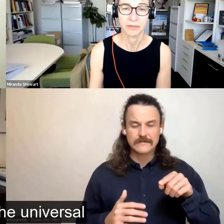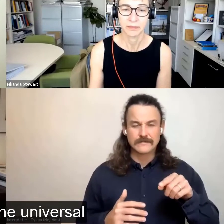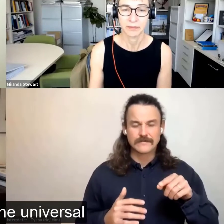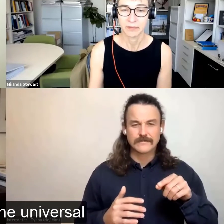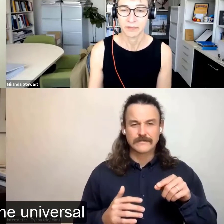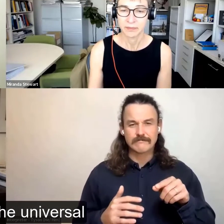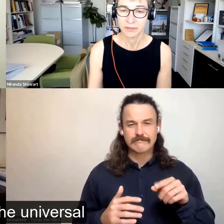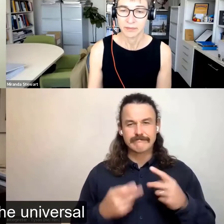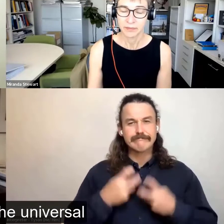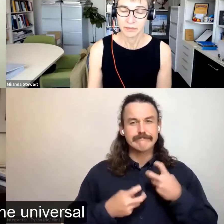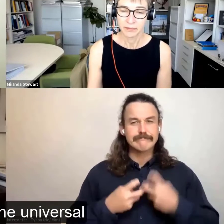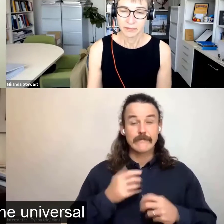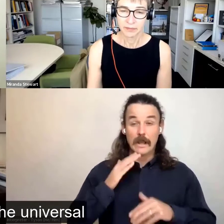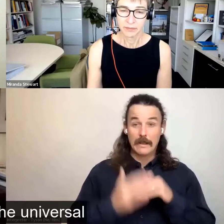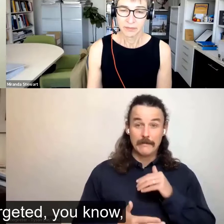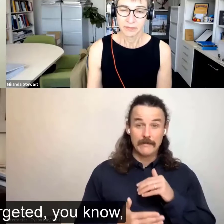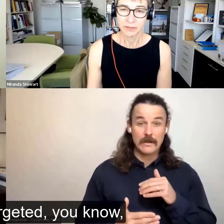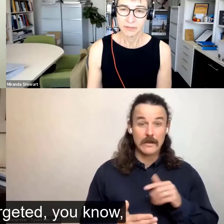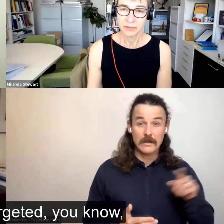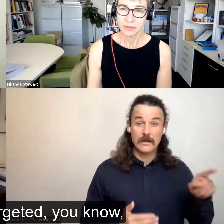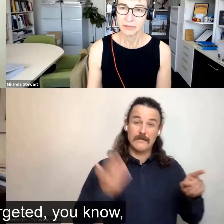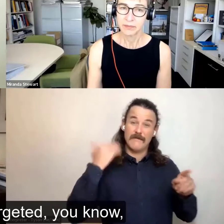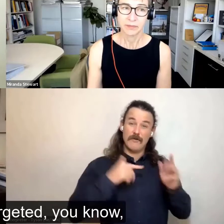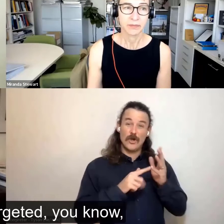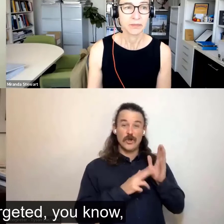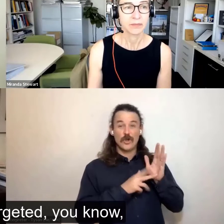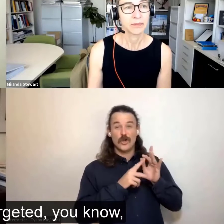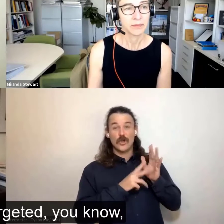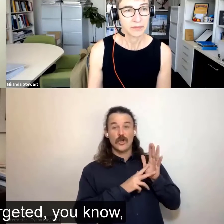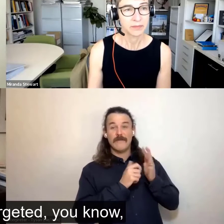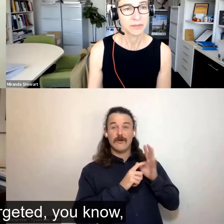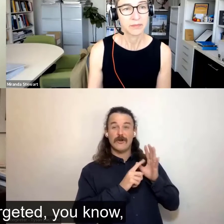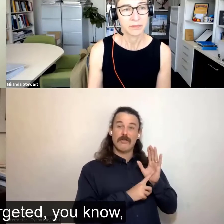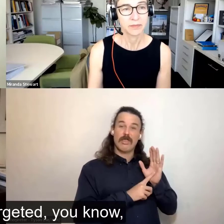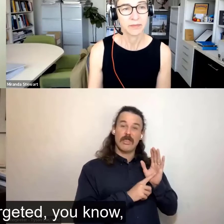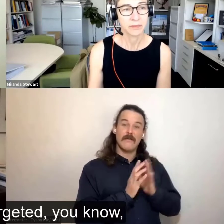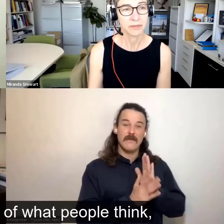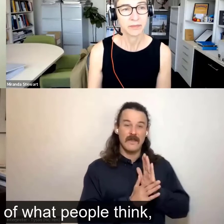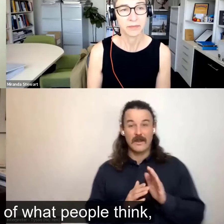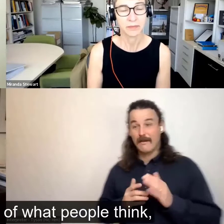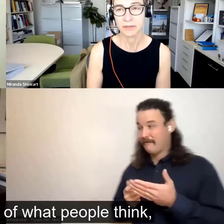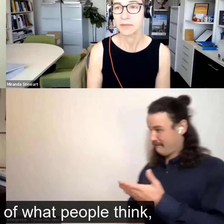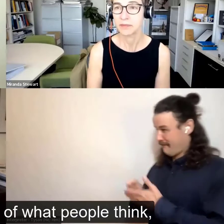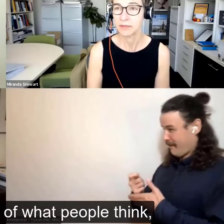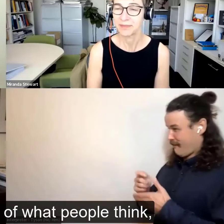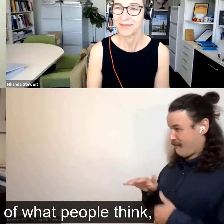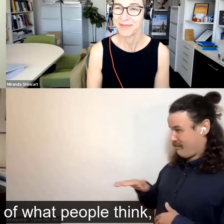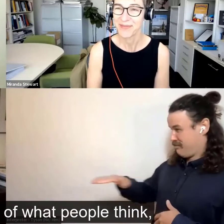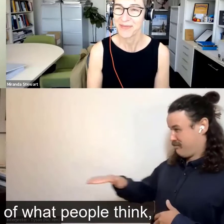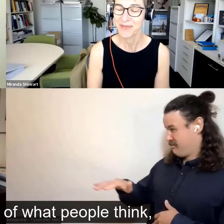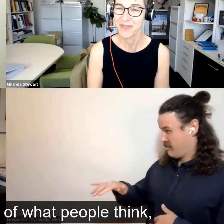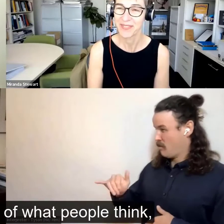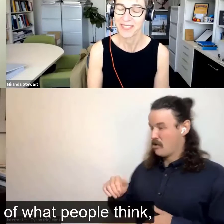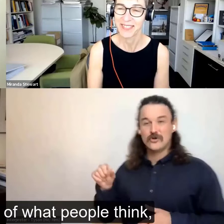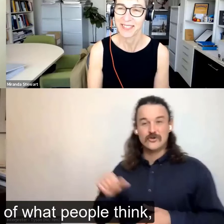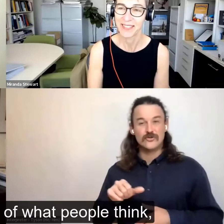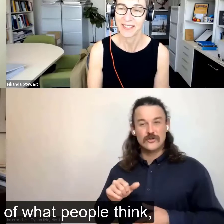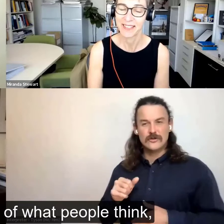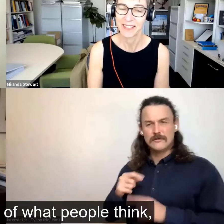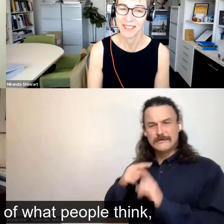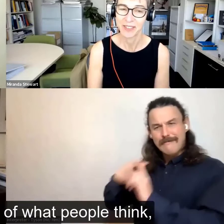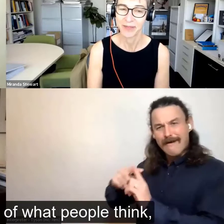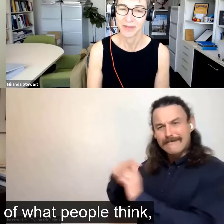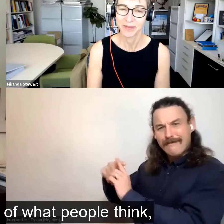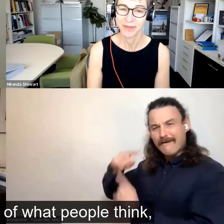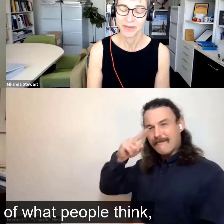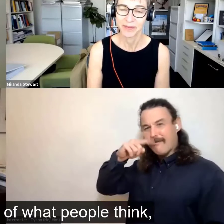the universal and taxed or targeted. Get get some indication of what